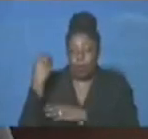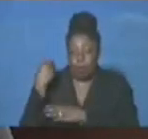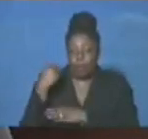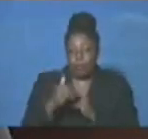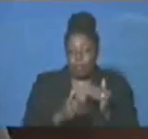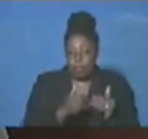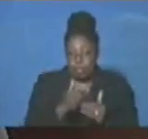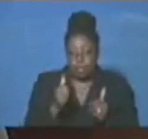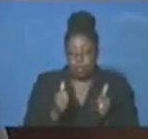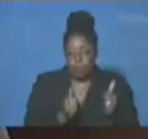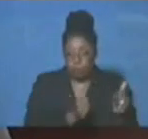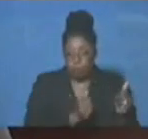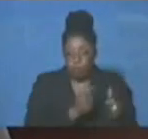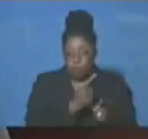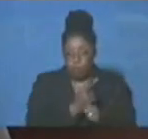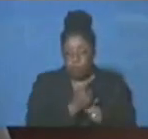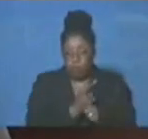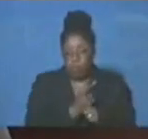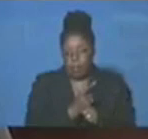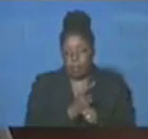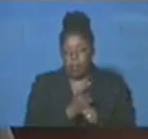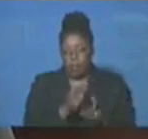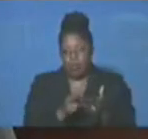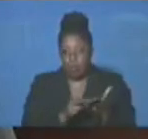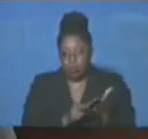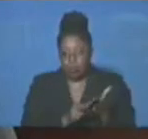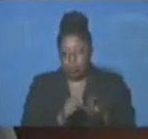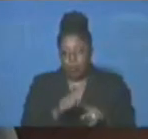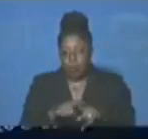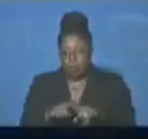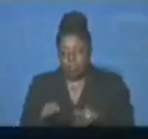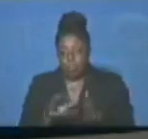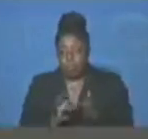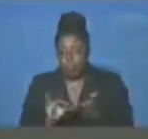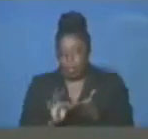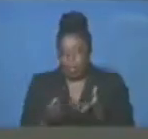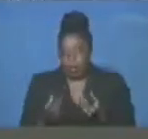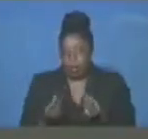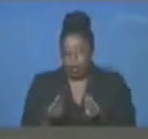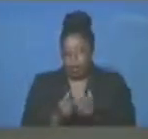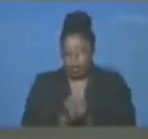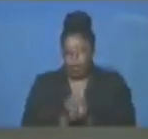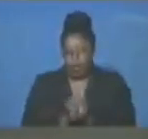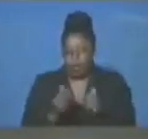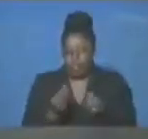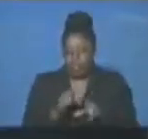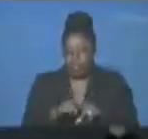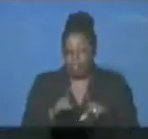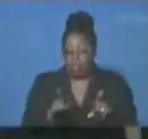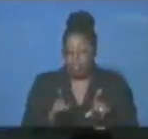it following certain procedures that it should be followed? So it depends on the type of audit we're doing at the time. We are no different from anybody